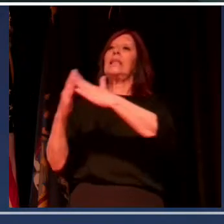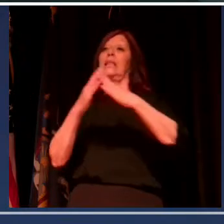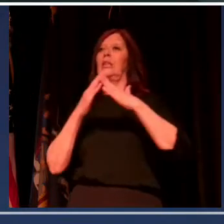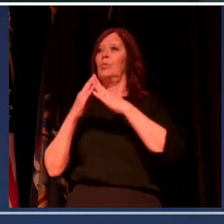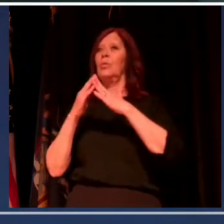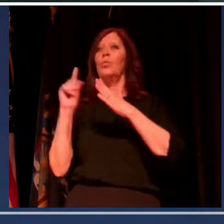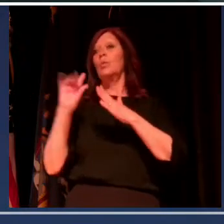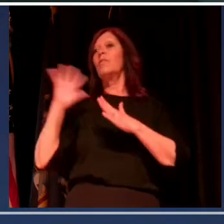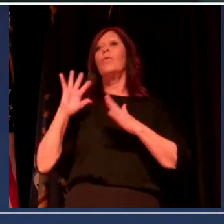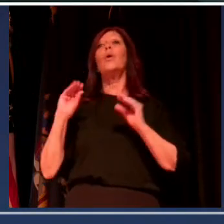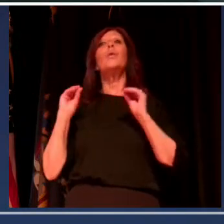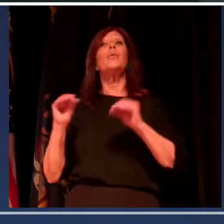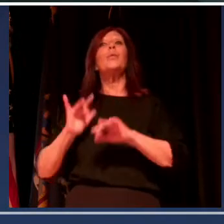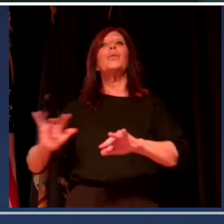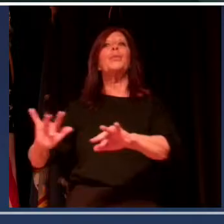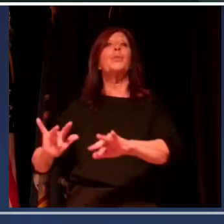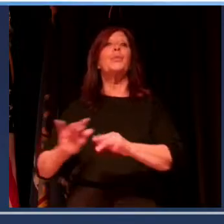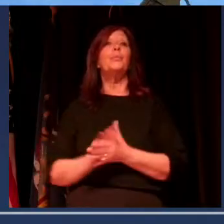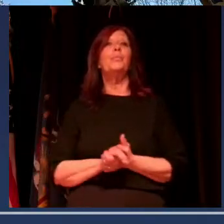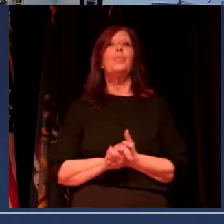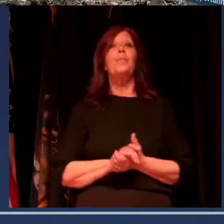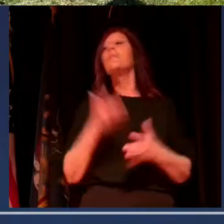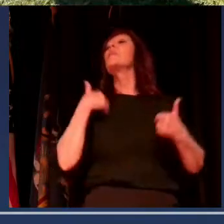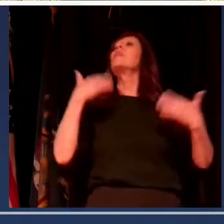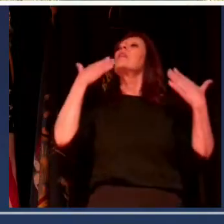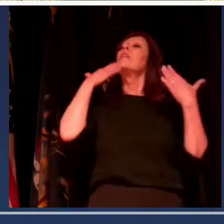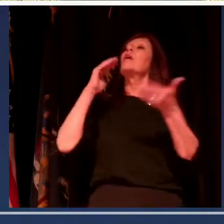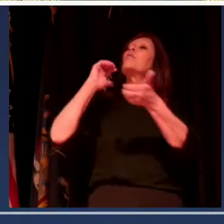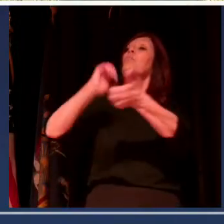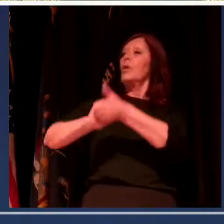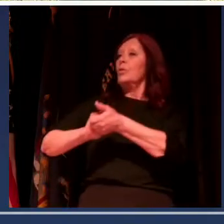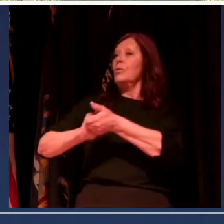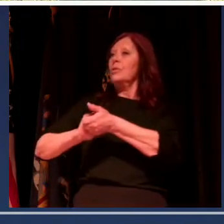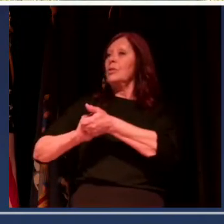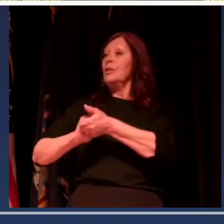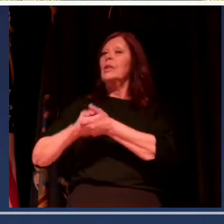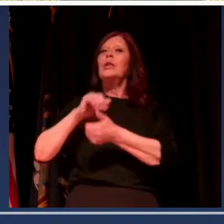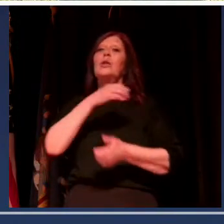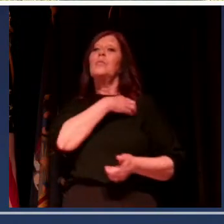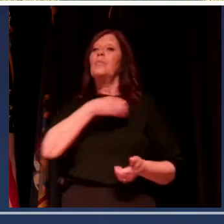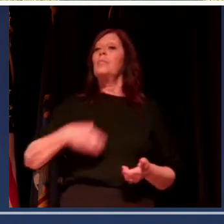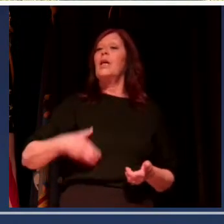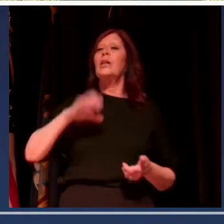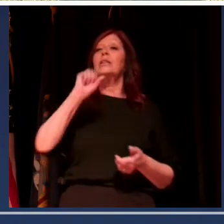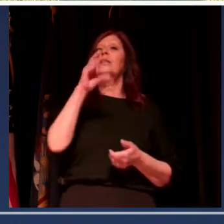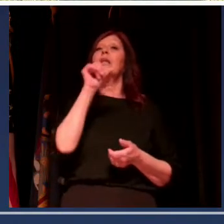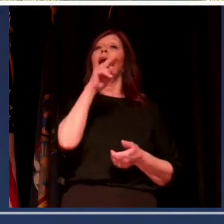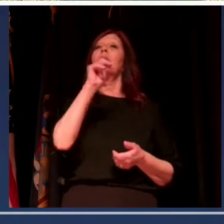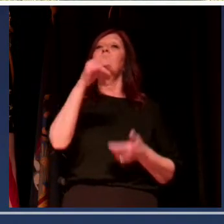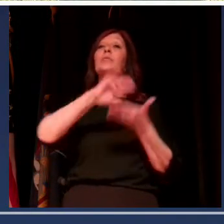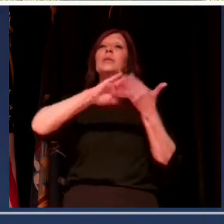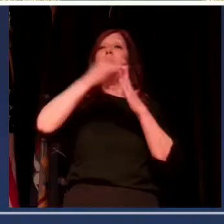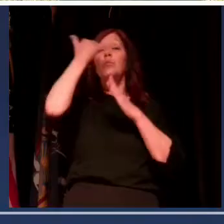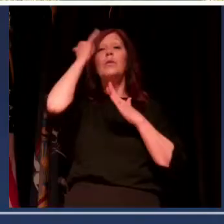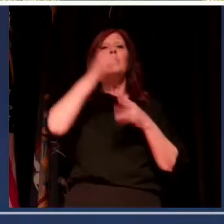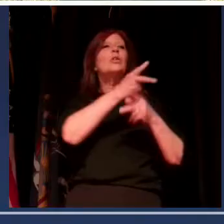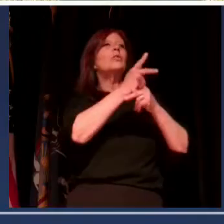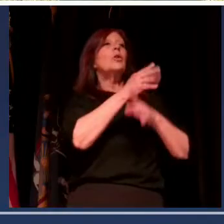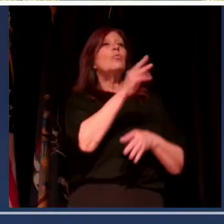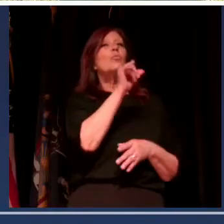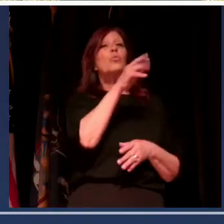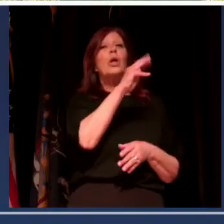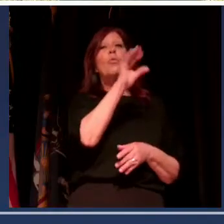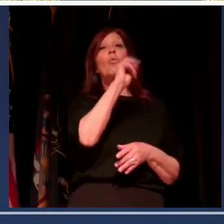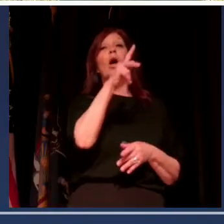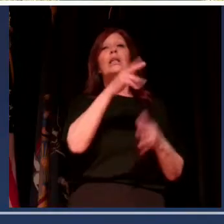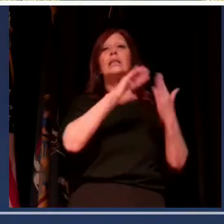none. I want to thank our partners in this endeavor: Mayor Chris Scanlon of the City of Buffalo, Supervisor Brian Nowak of the town